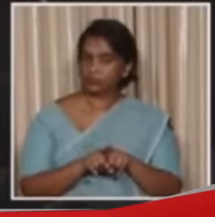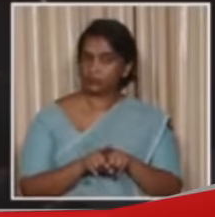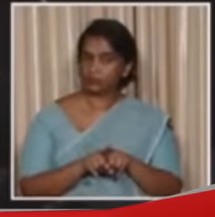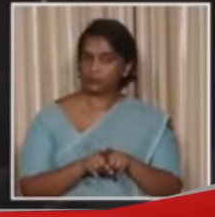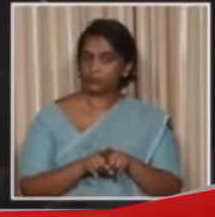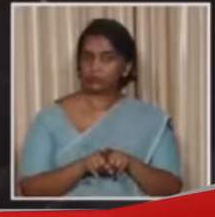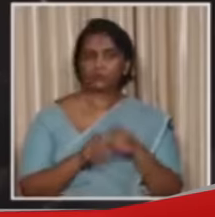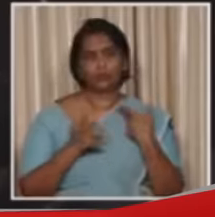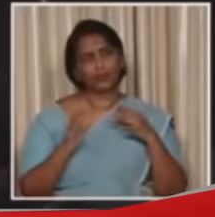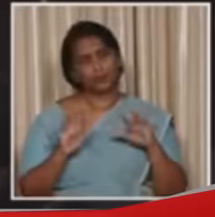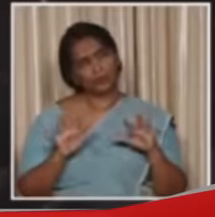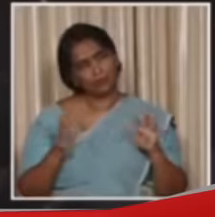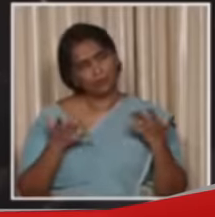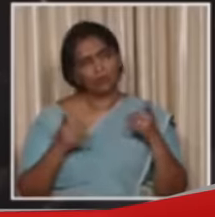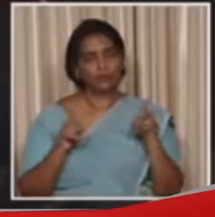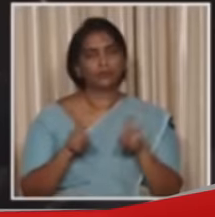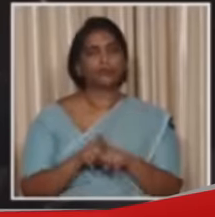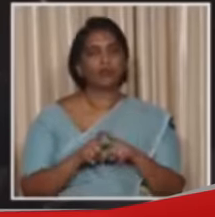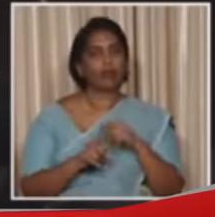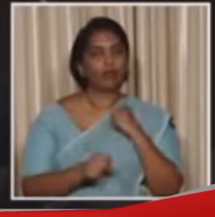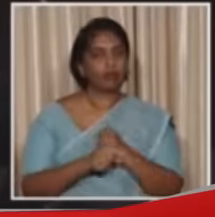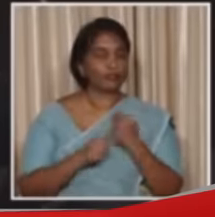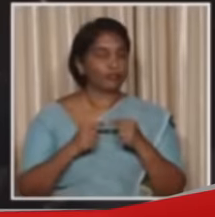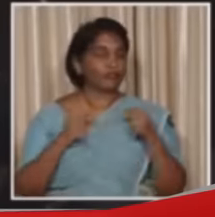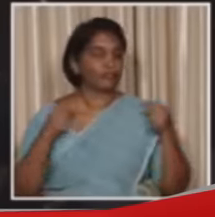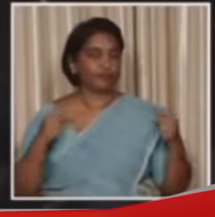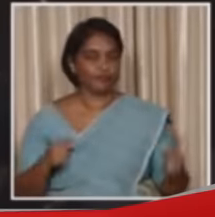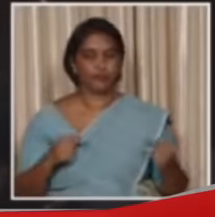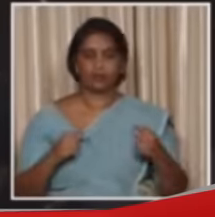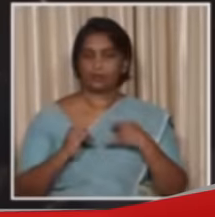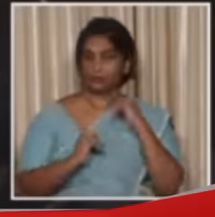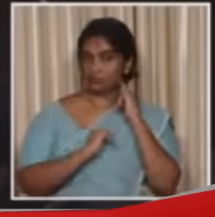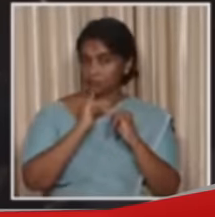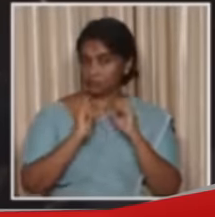should be treated as a terrorist activity, this is a very